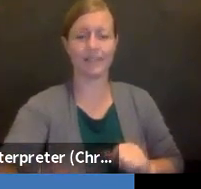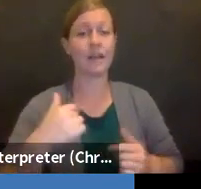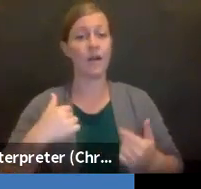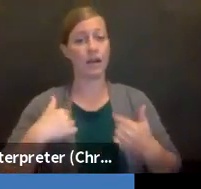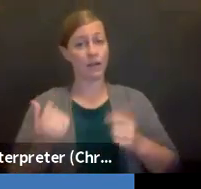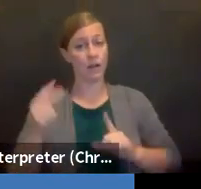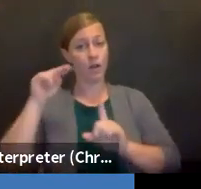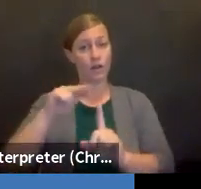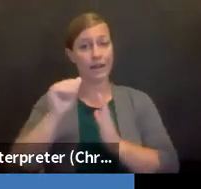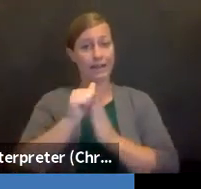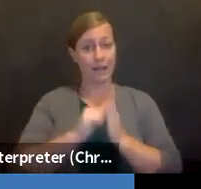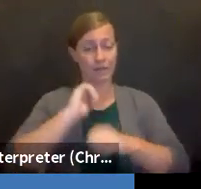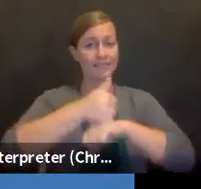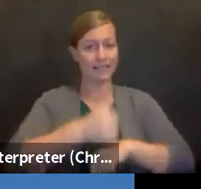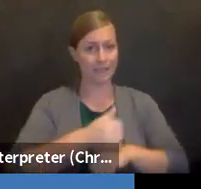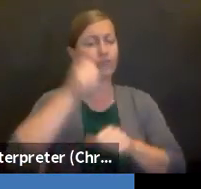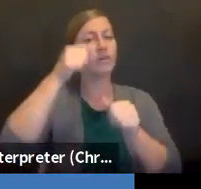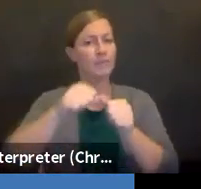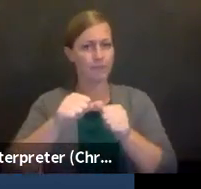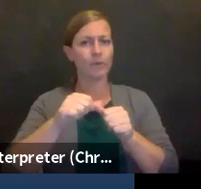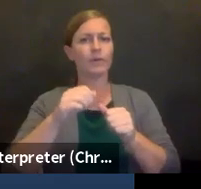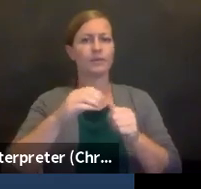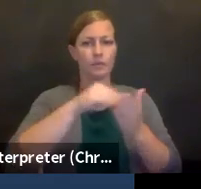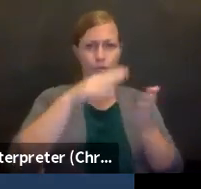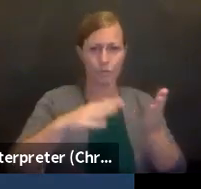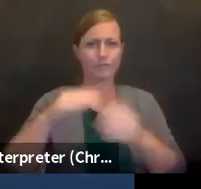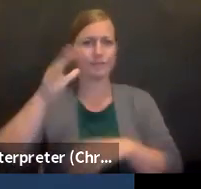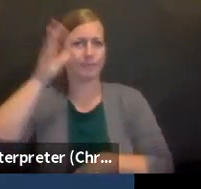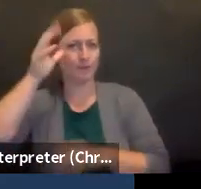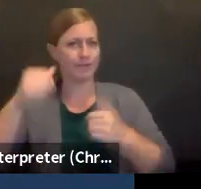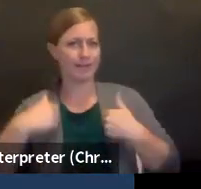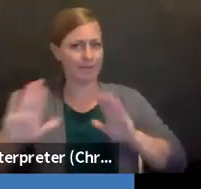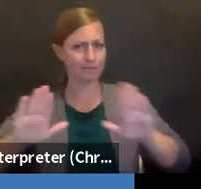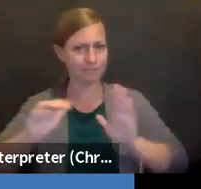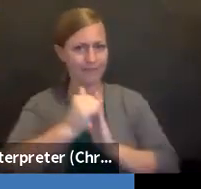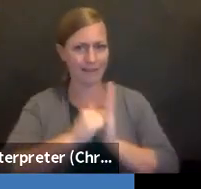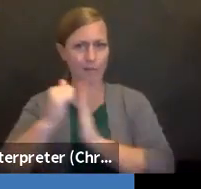accounts. I'm wondering why this is going so slow.